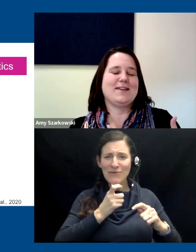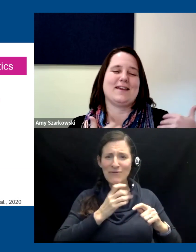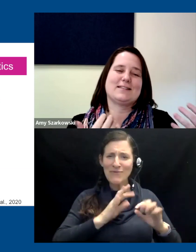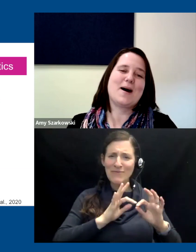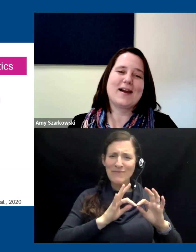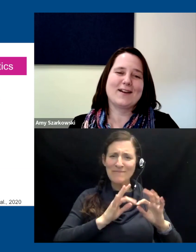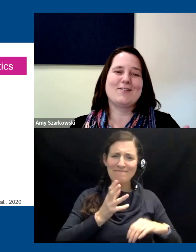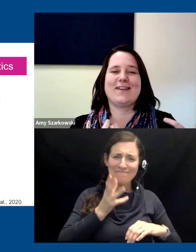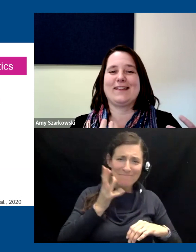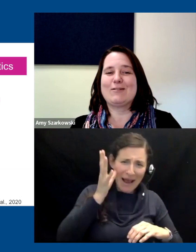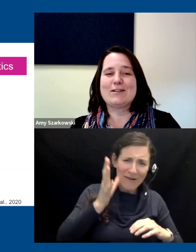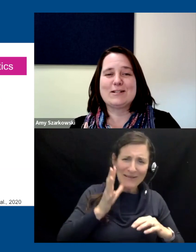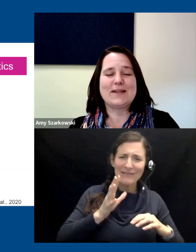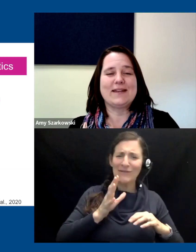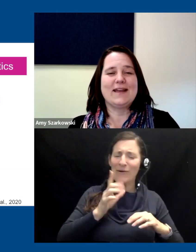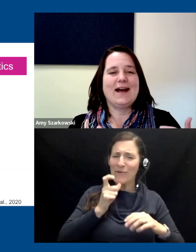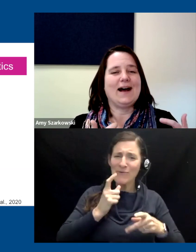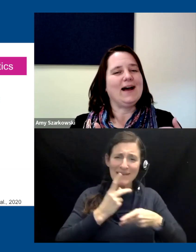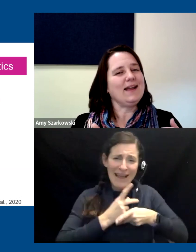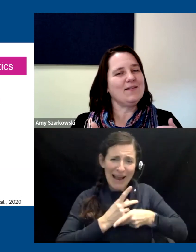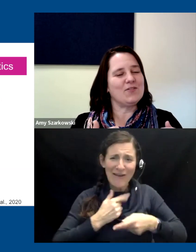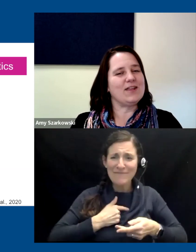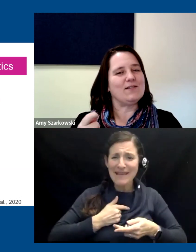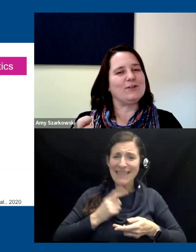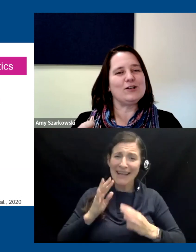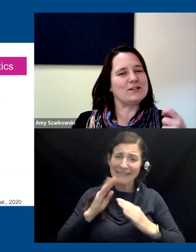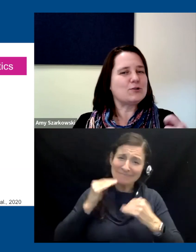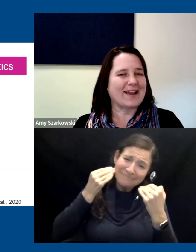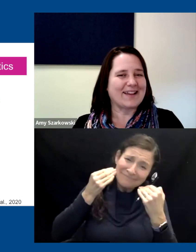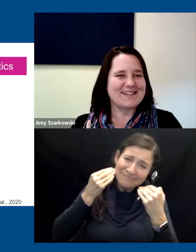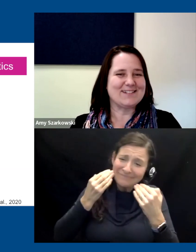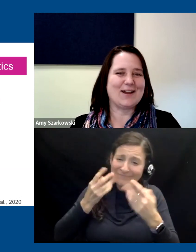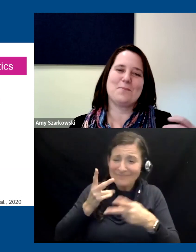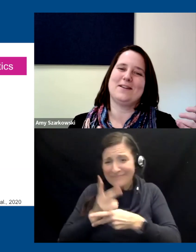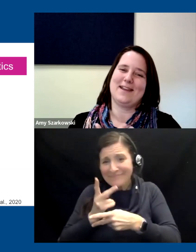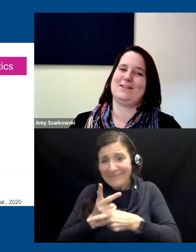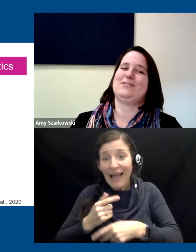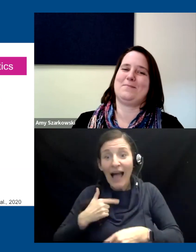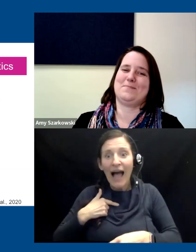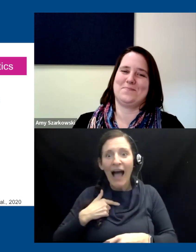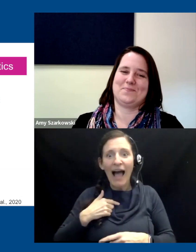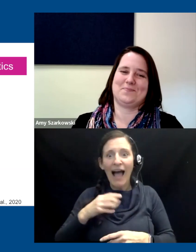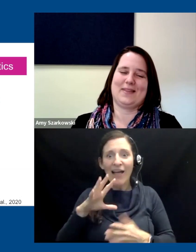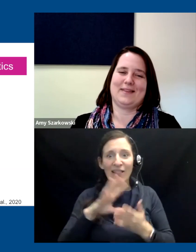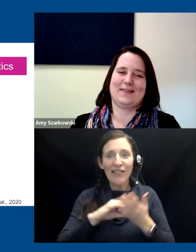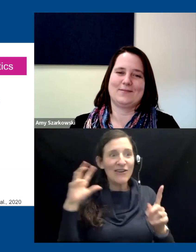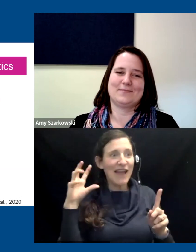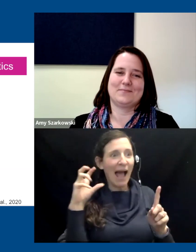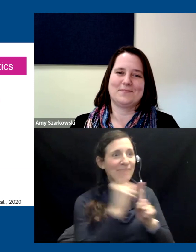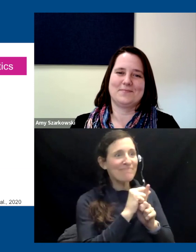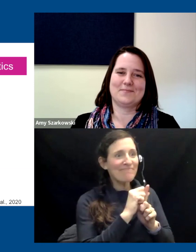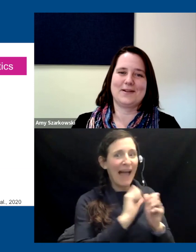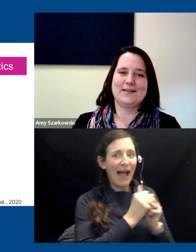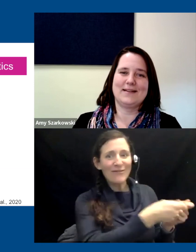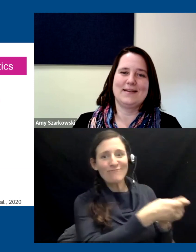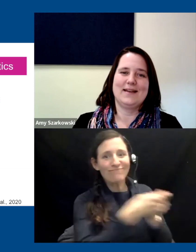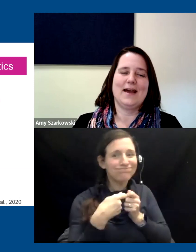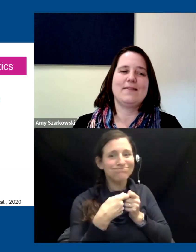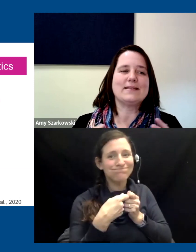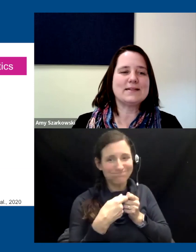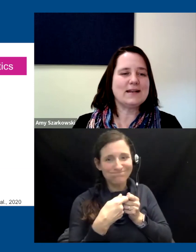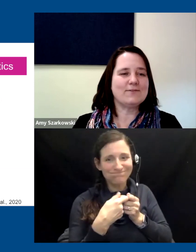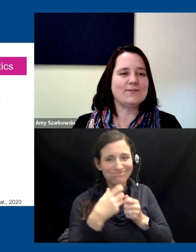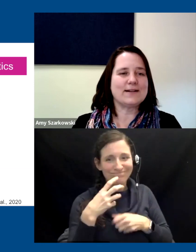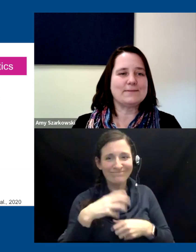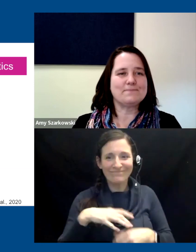look to me, they smile, they encourage me. I then have learned a trick to help engage them, right?